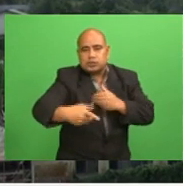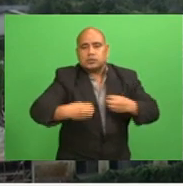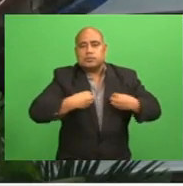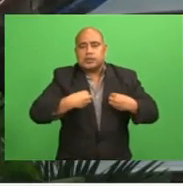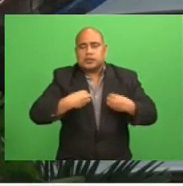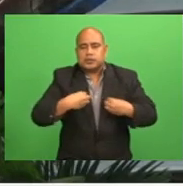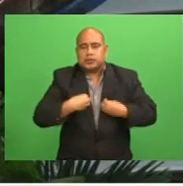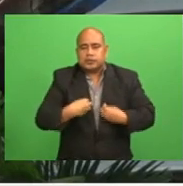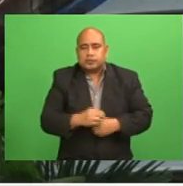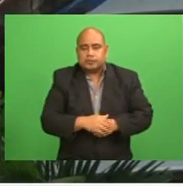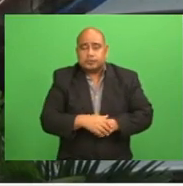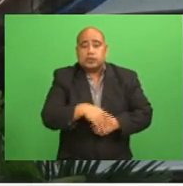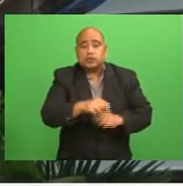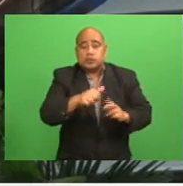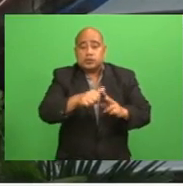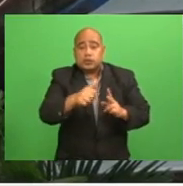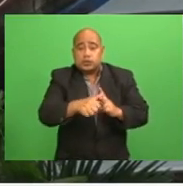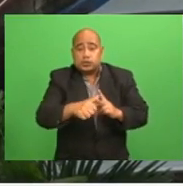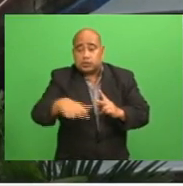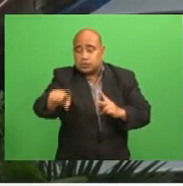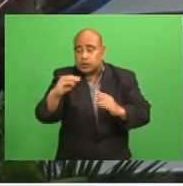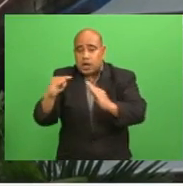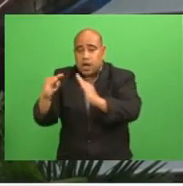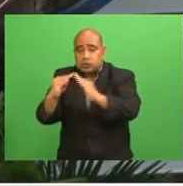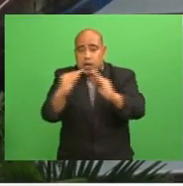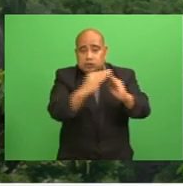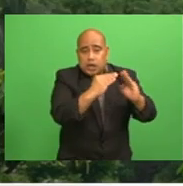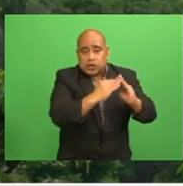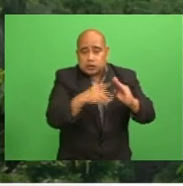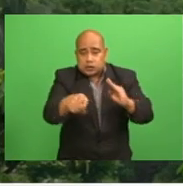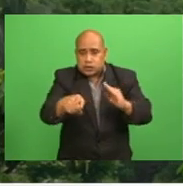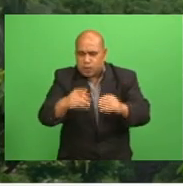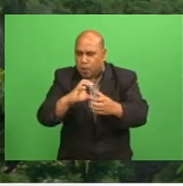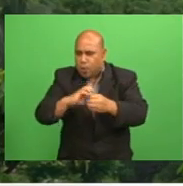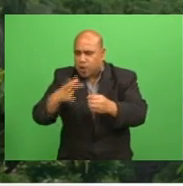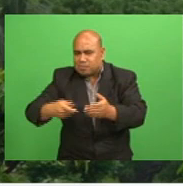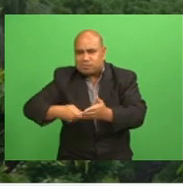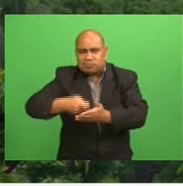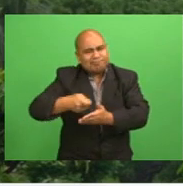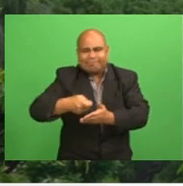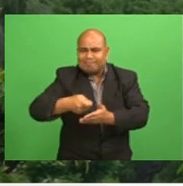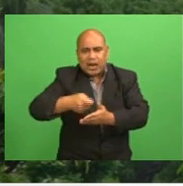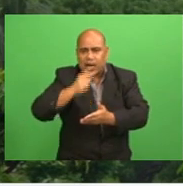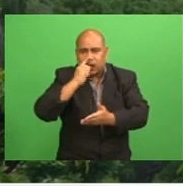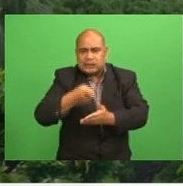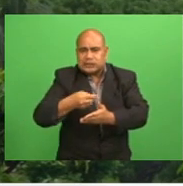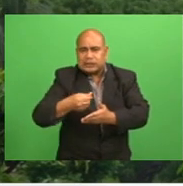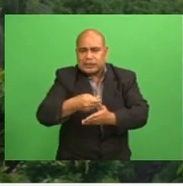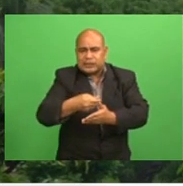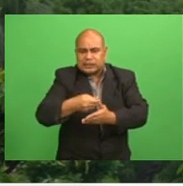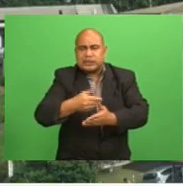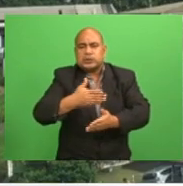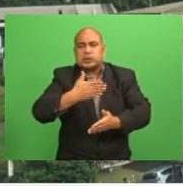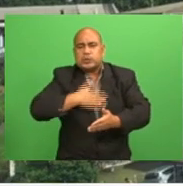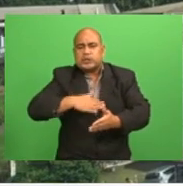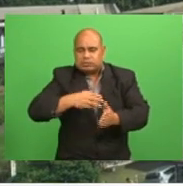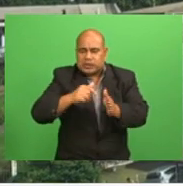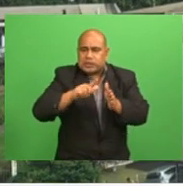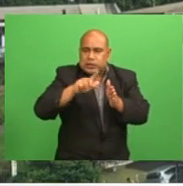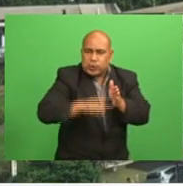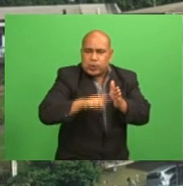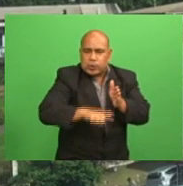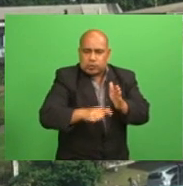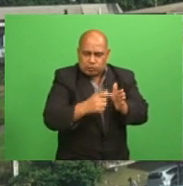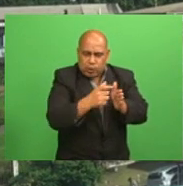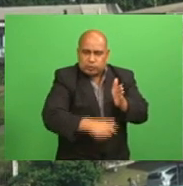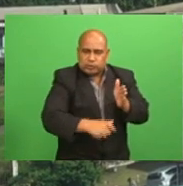some property owners may find difficulty to pay their mortgages as Fijians are opting for low-budget houses. You know, with the